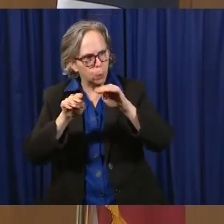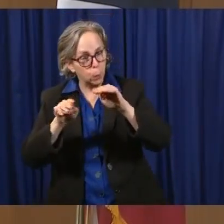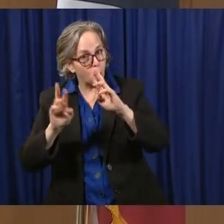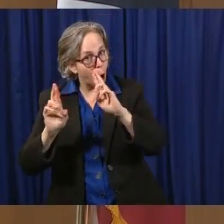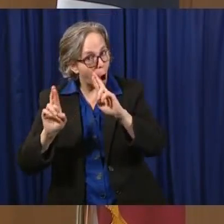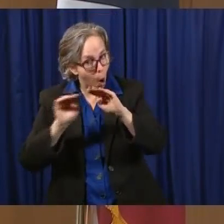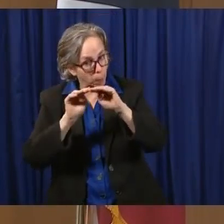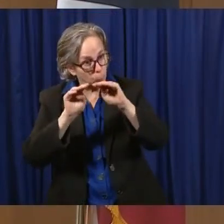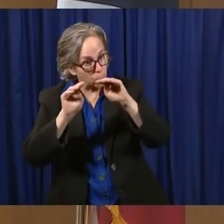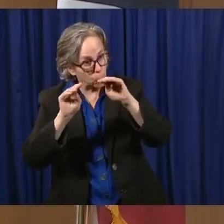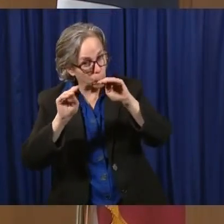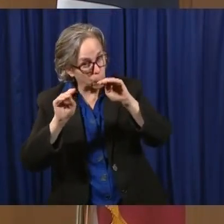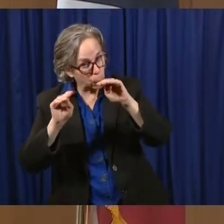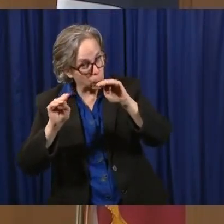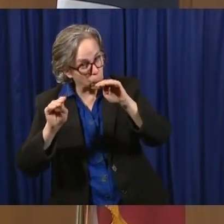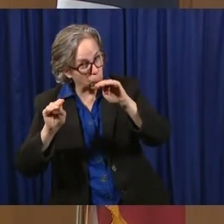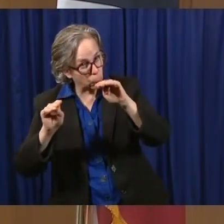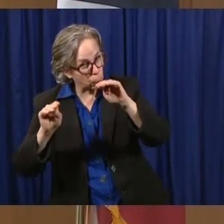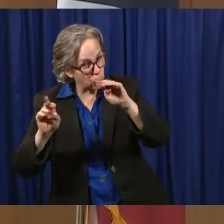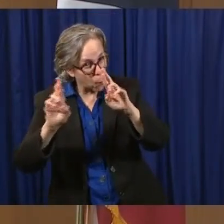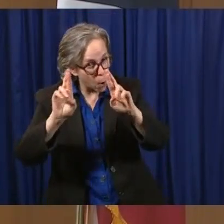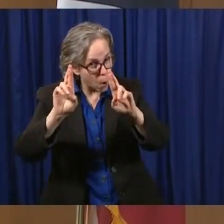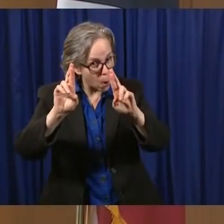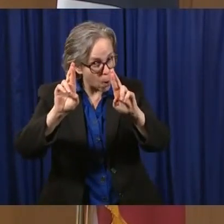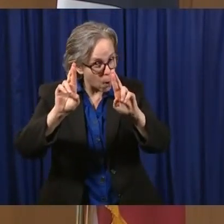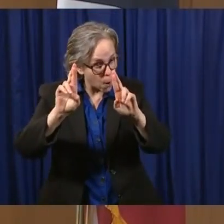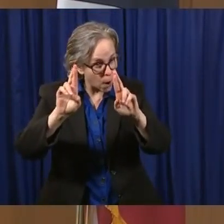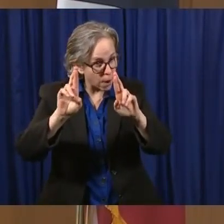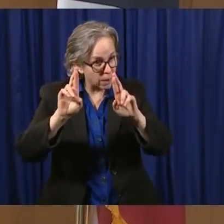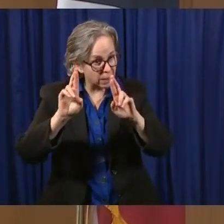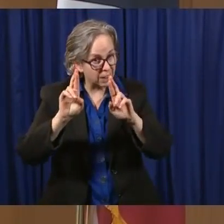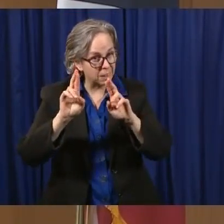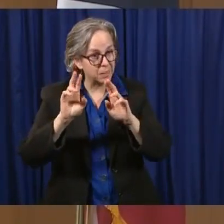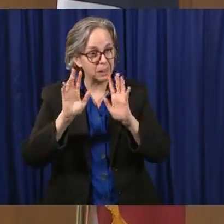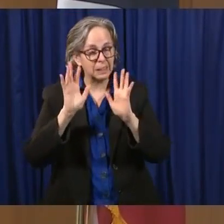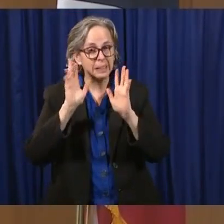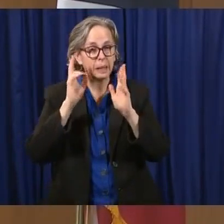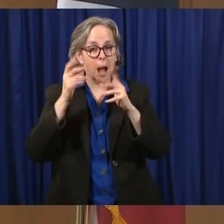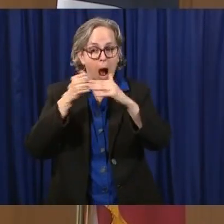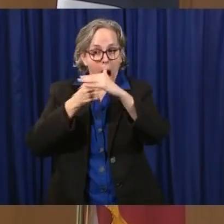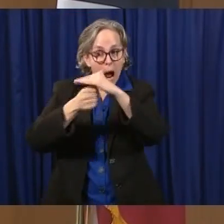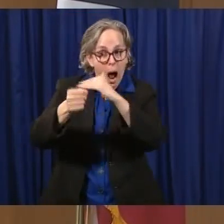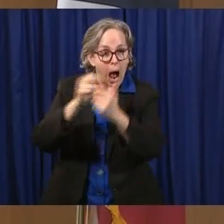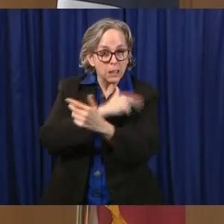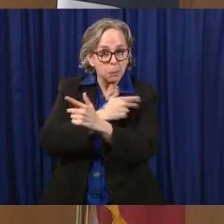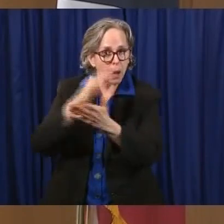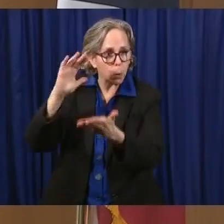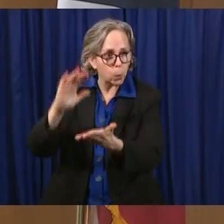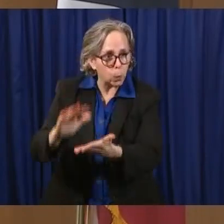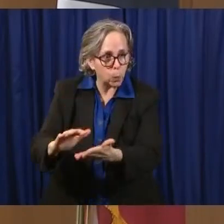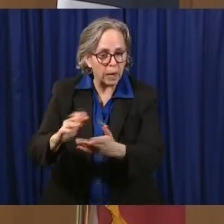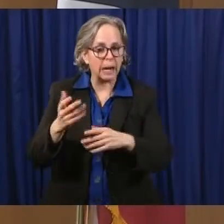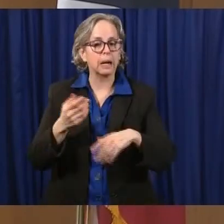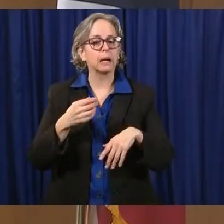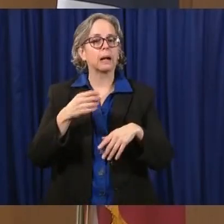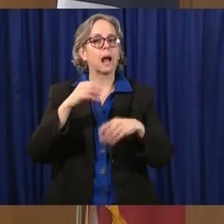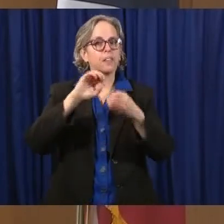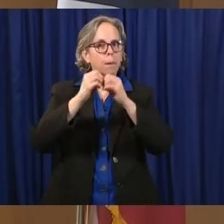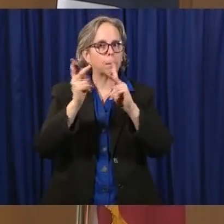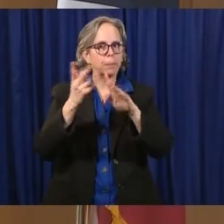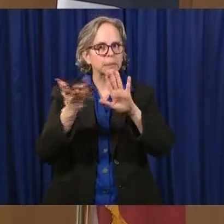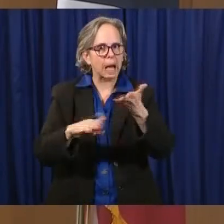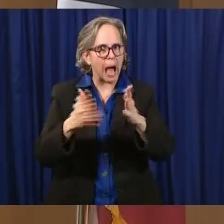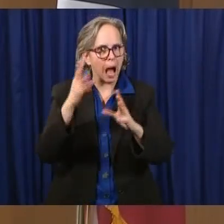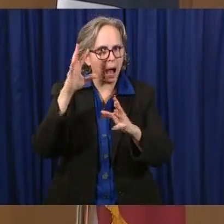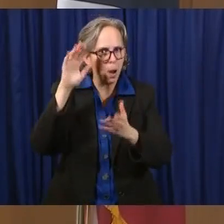start going down, and the number of people hospitalized go down. Eventually the number of people who die is going down, and is going